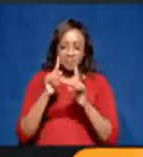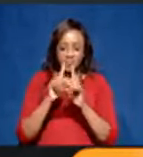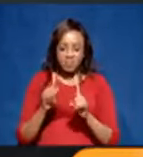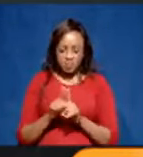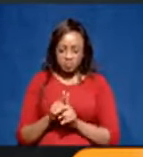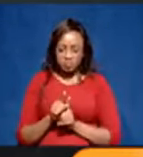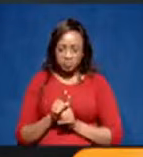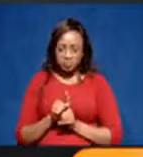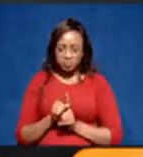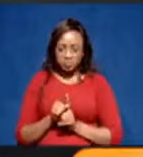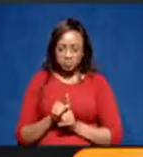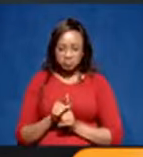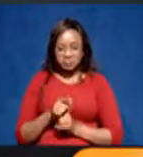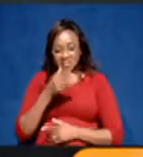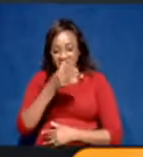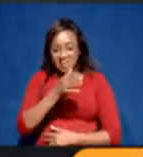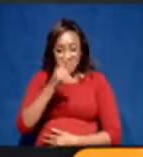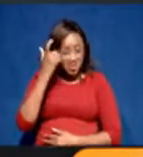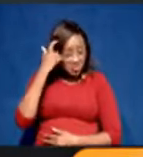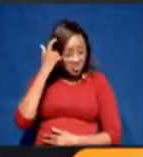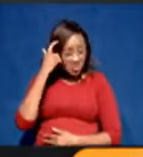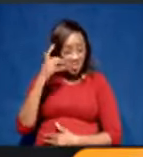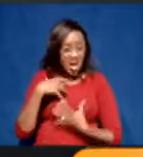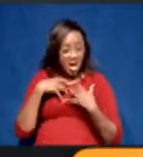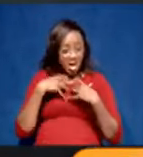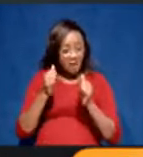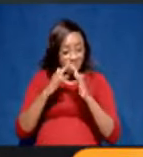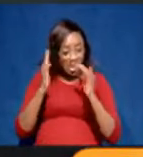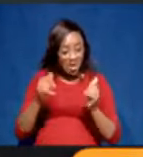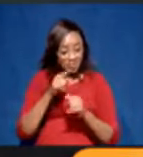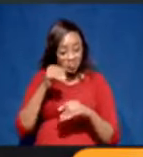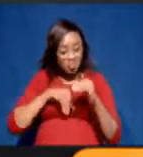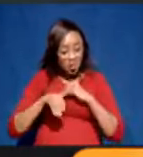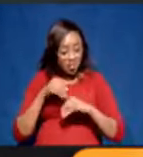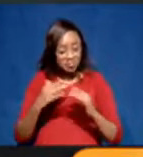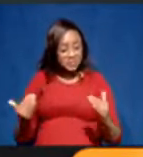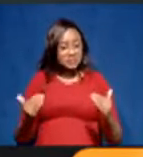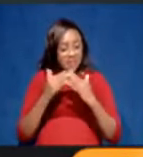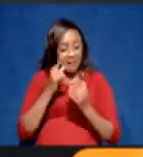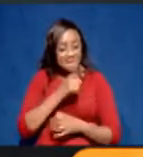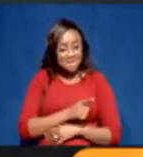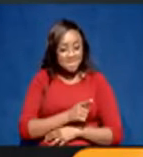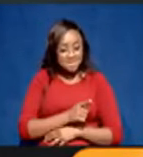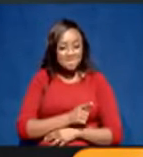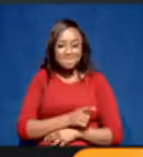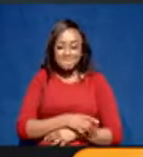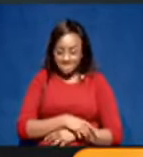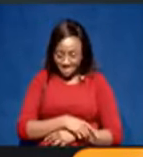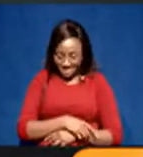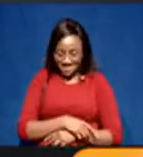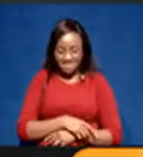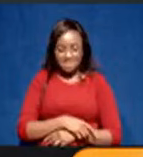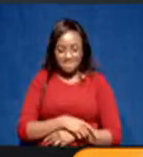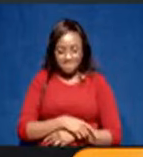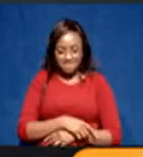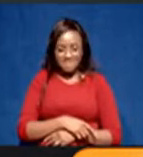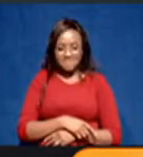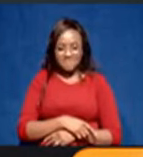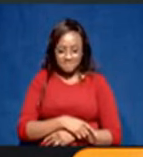of Health. You remember the Afia House scam before you came to government. How do you intend to